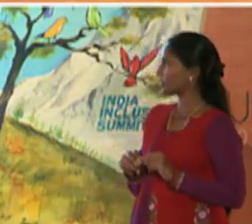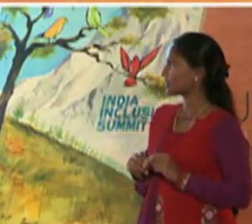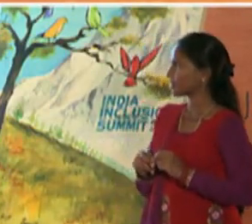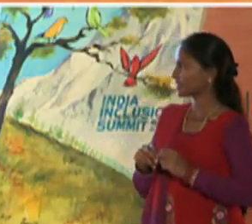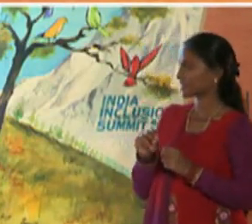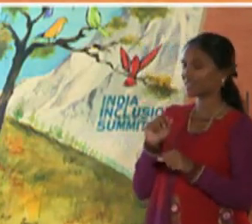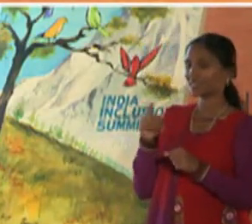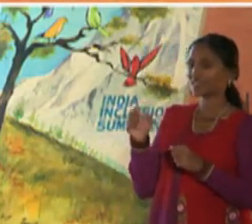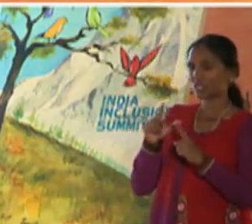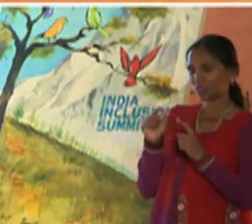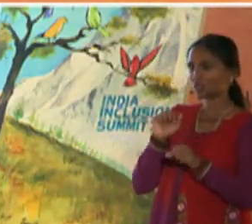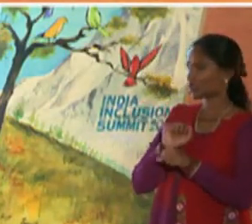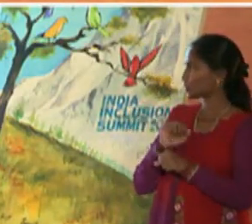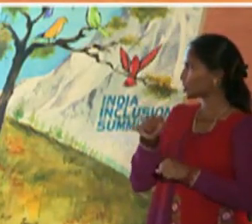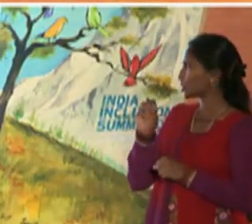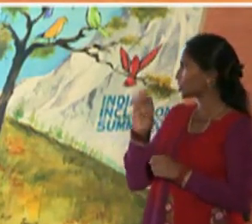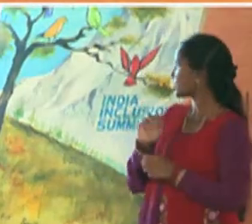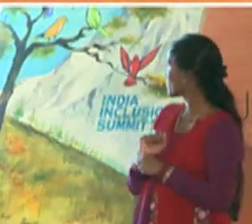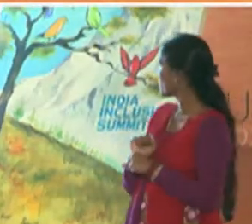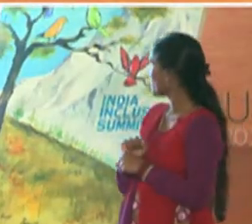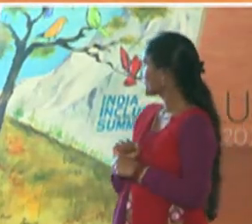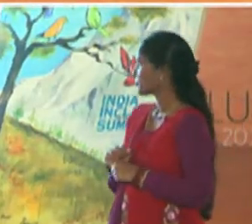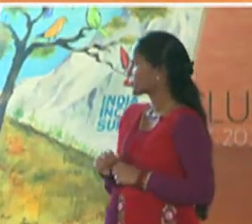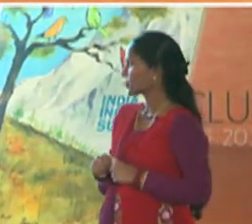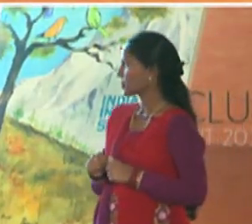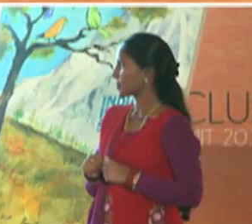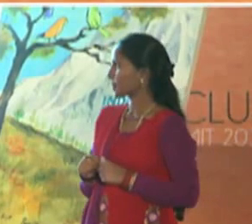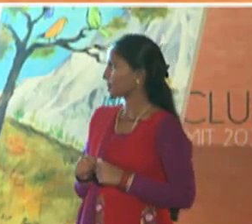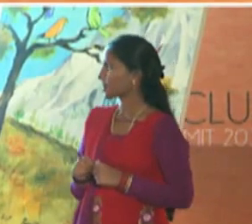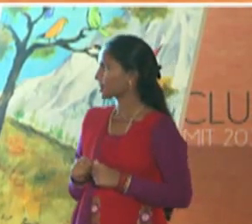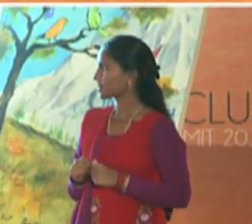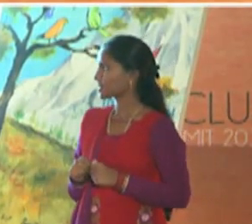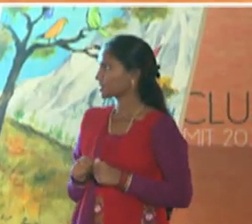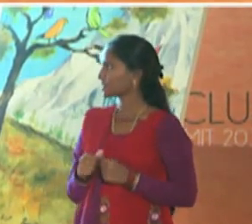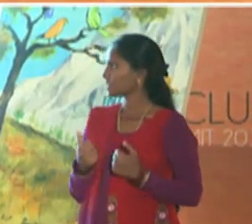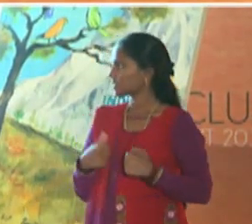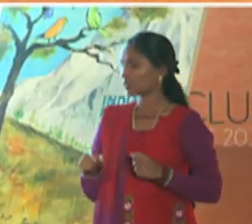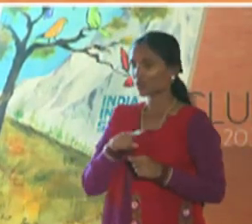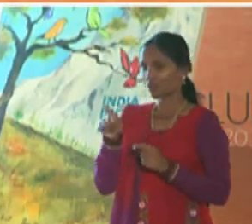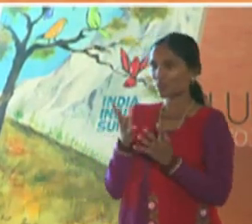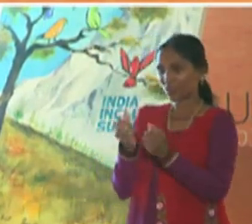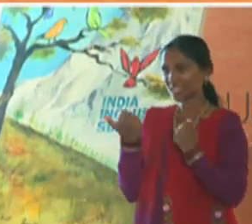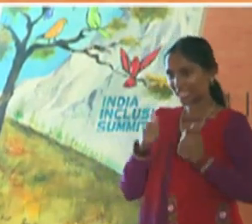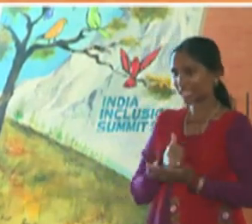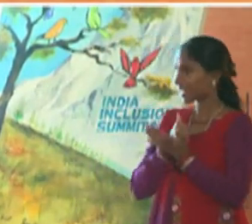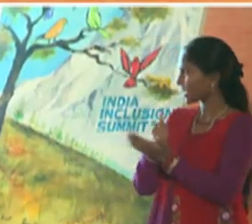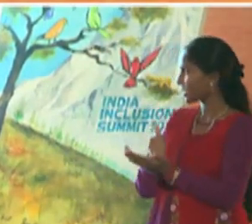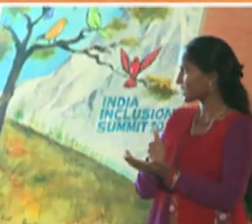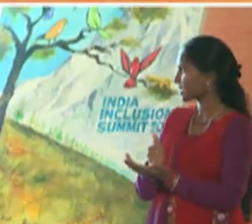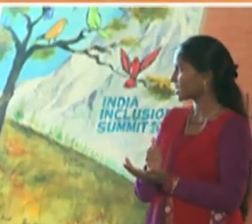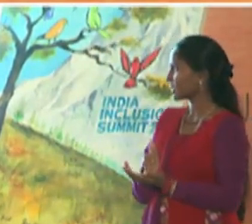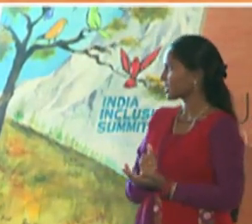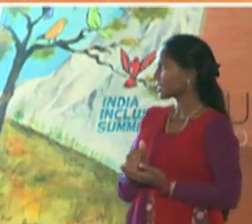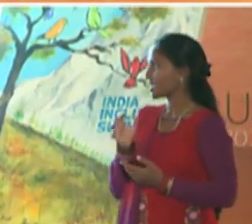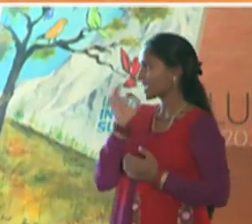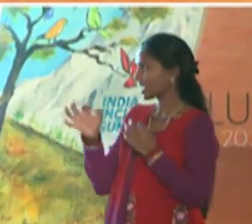job of entertaining. And so that's where we are right now. And if anybody wants to help, like, you can throw money